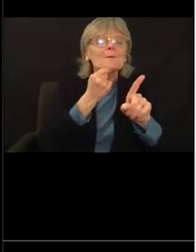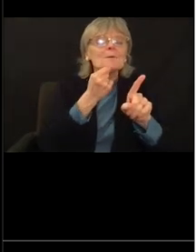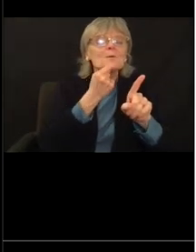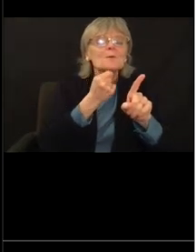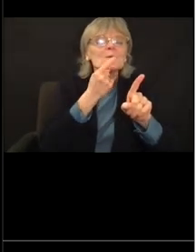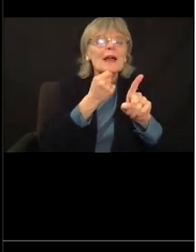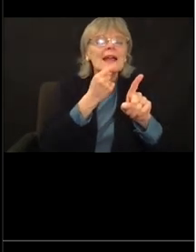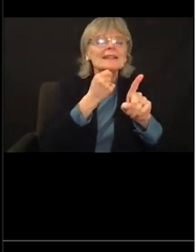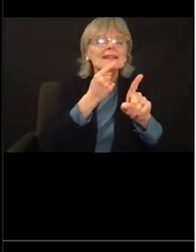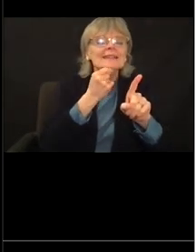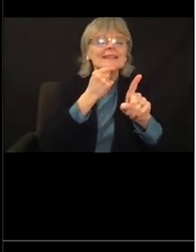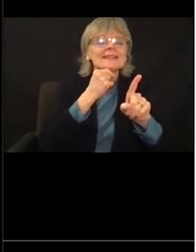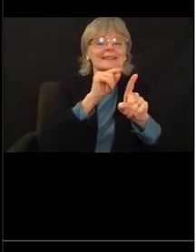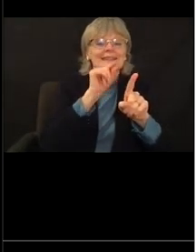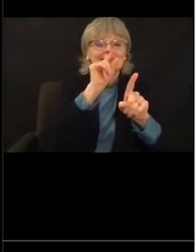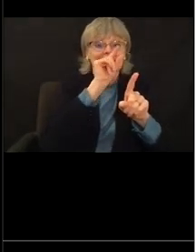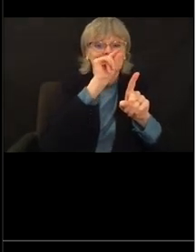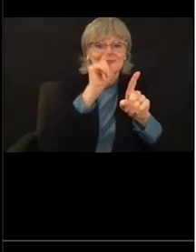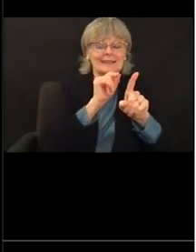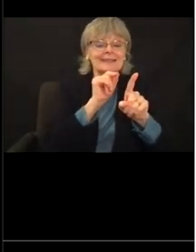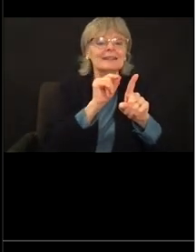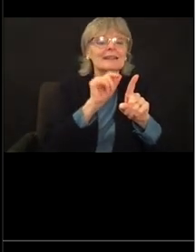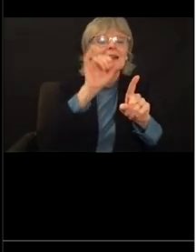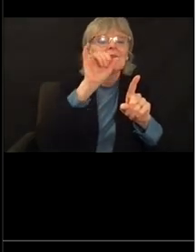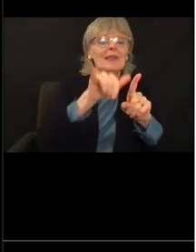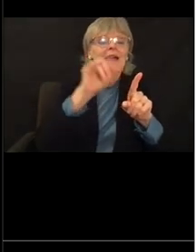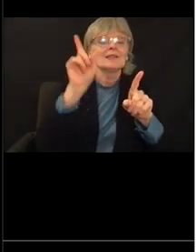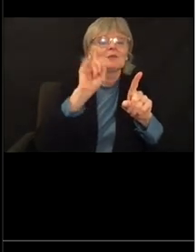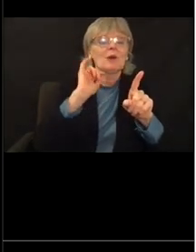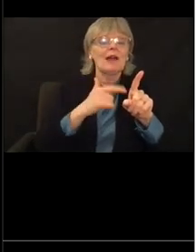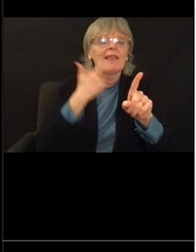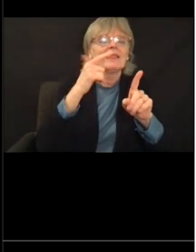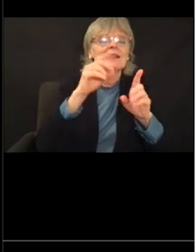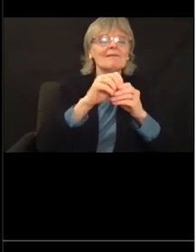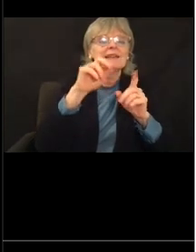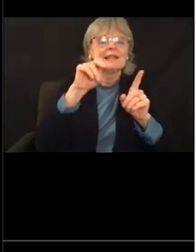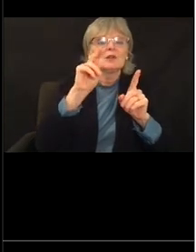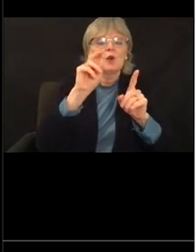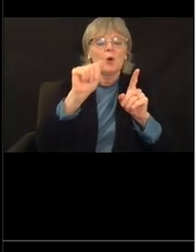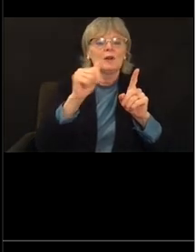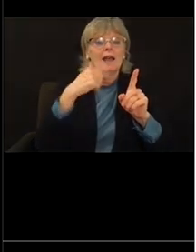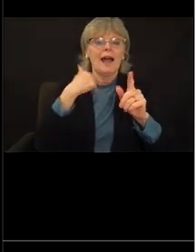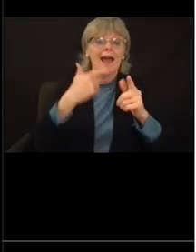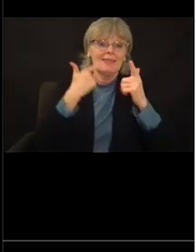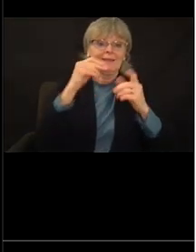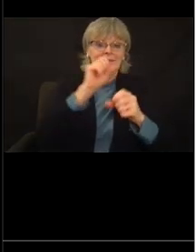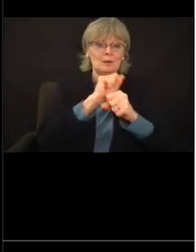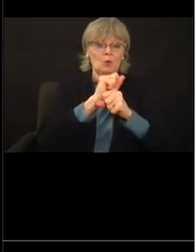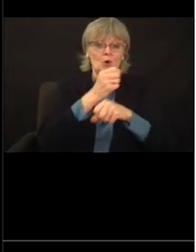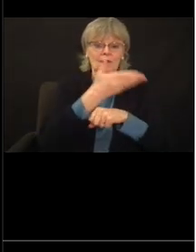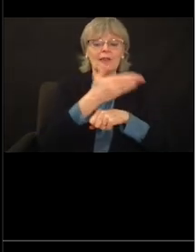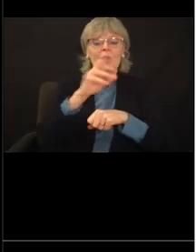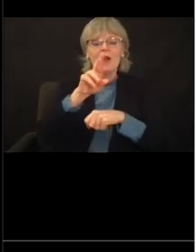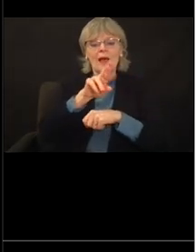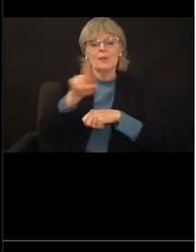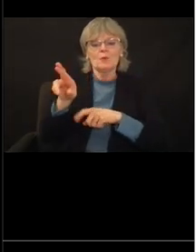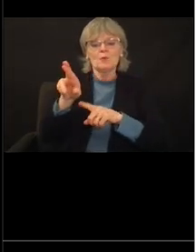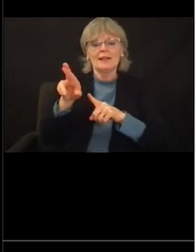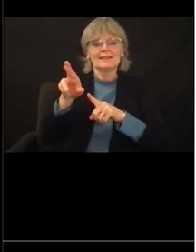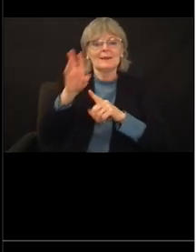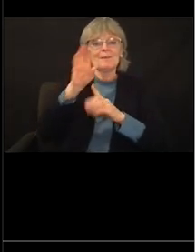is, that's Kona, and I live in Kona and I work in Kona. And here's a picture that I took on the right of the Big Island. It kind of shows